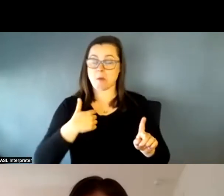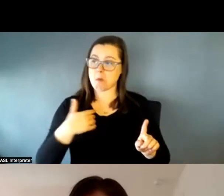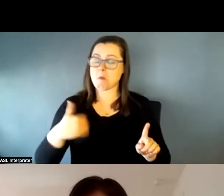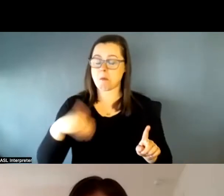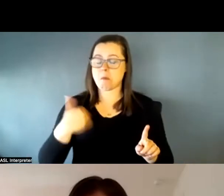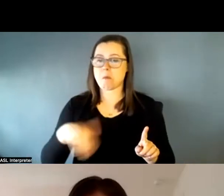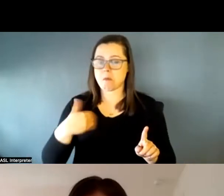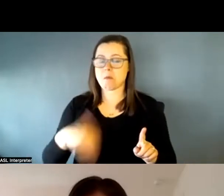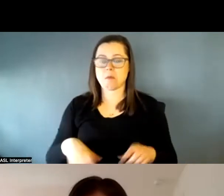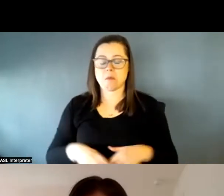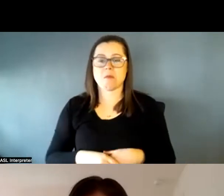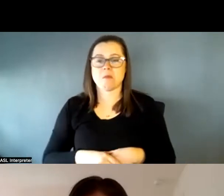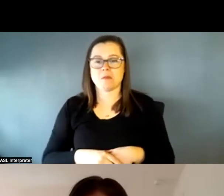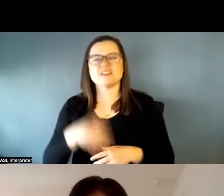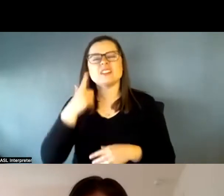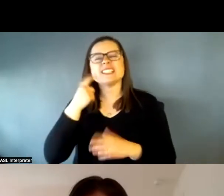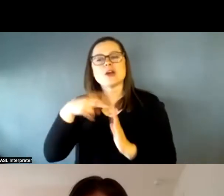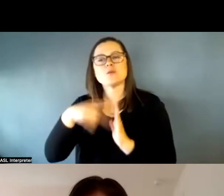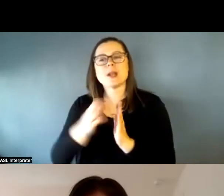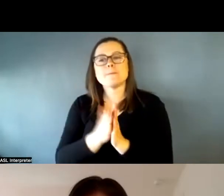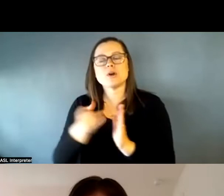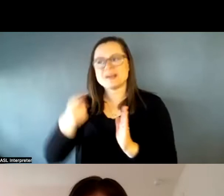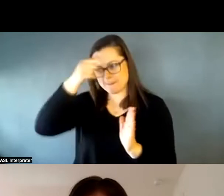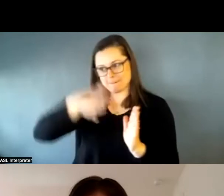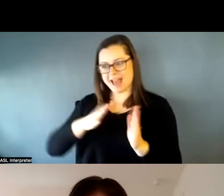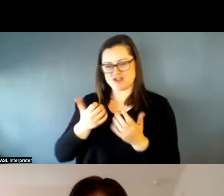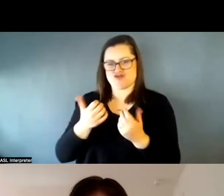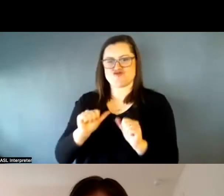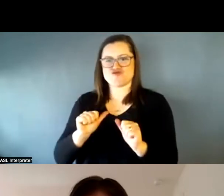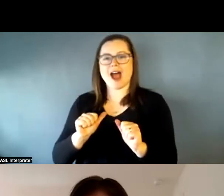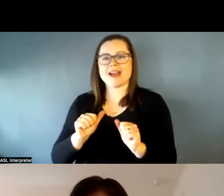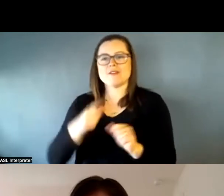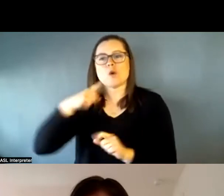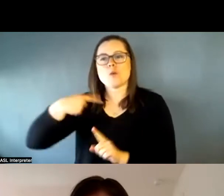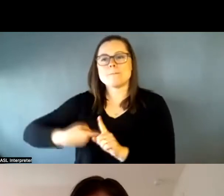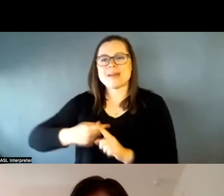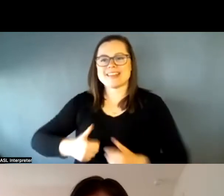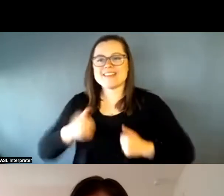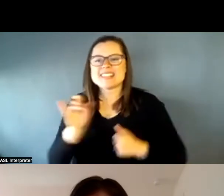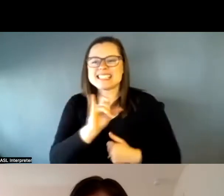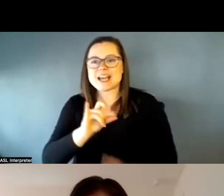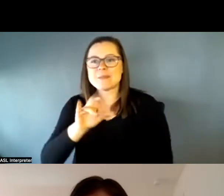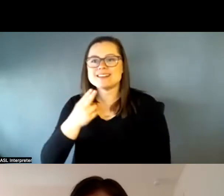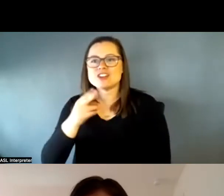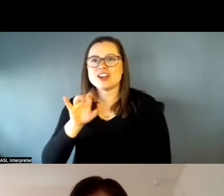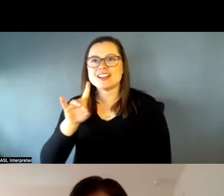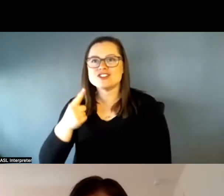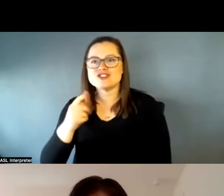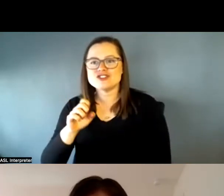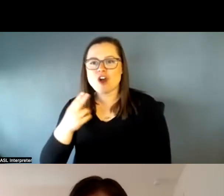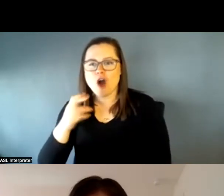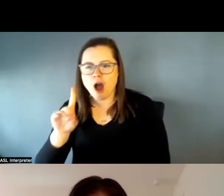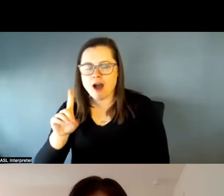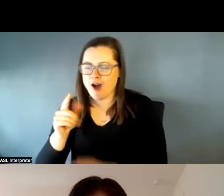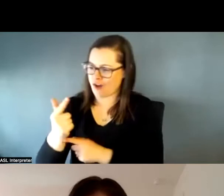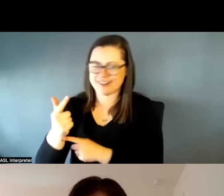who's tried to spend a month living like a hedgehog in a hole in the ground, and